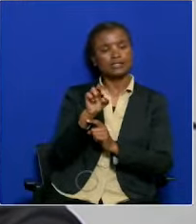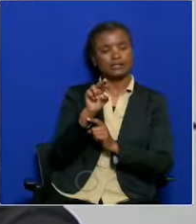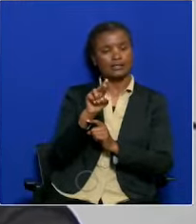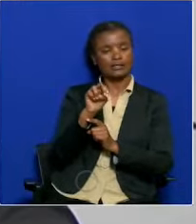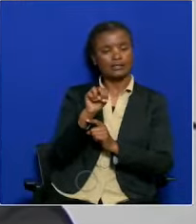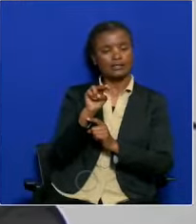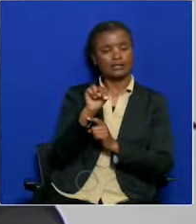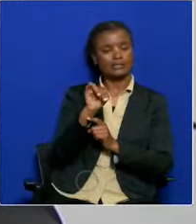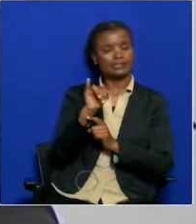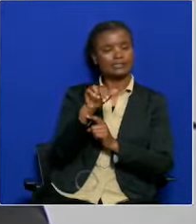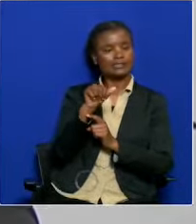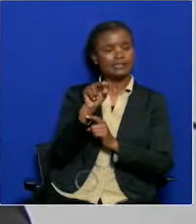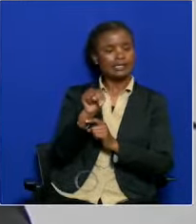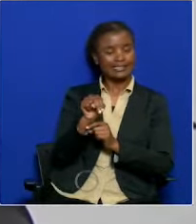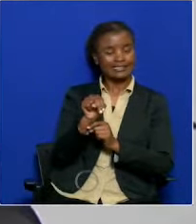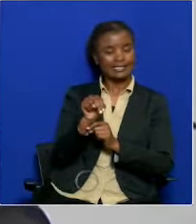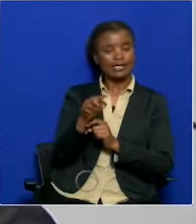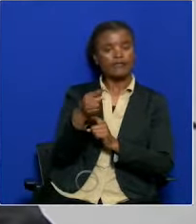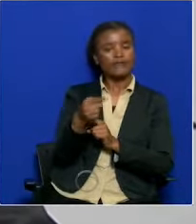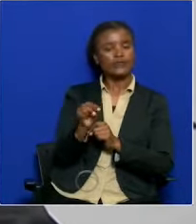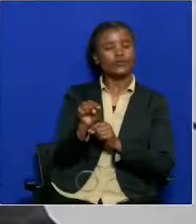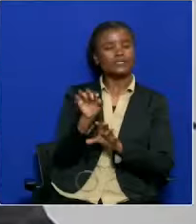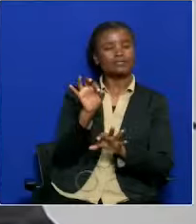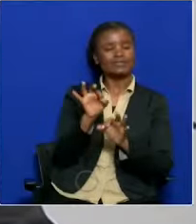that particular injection.